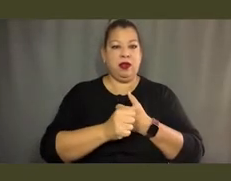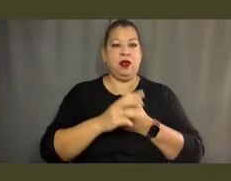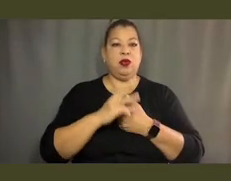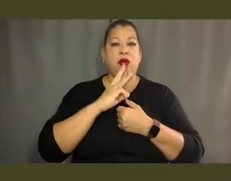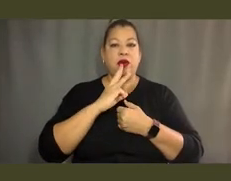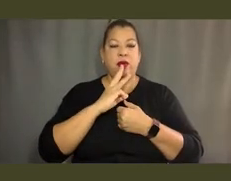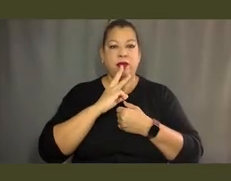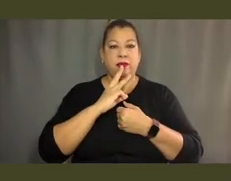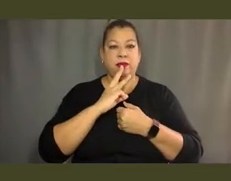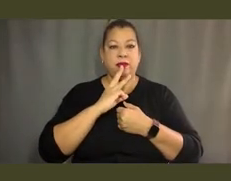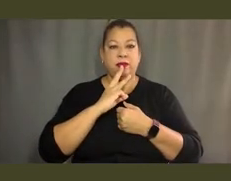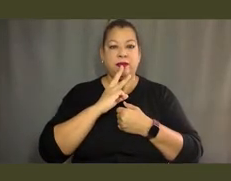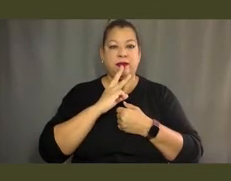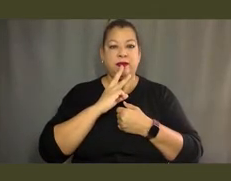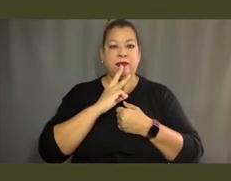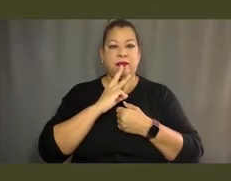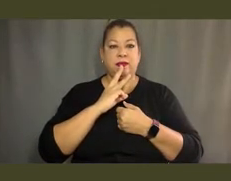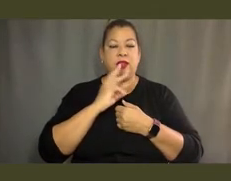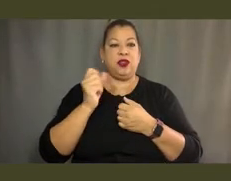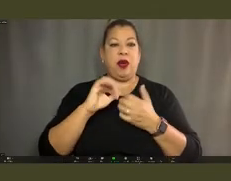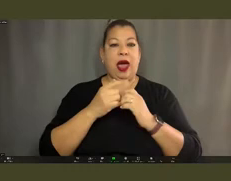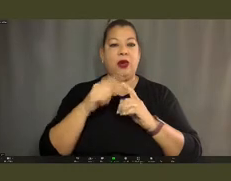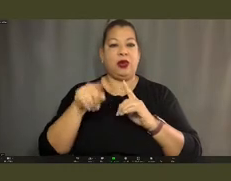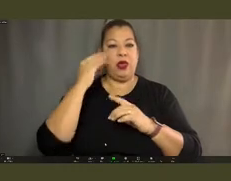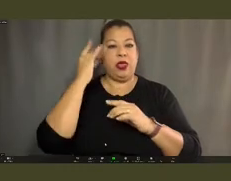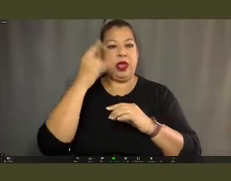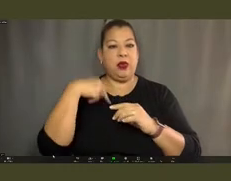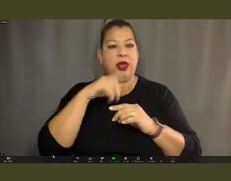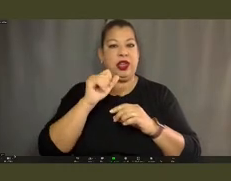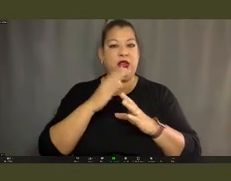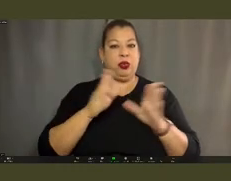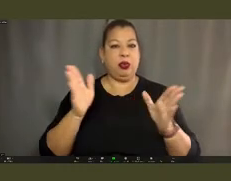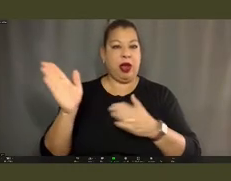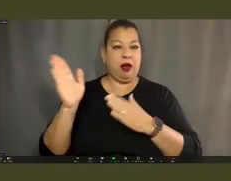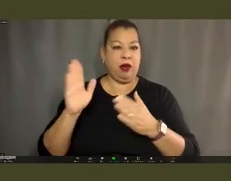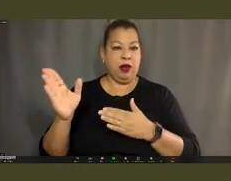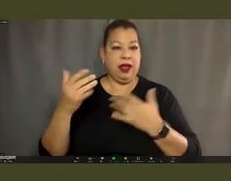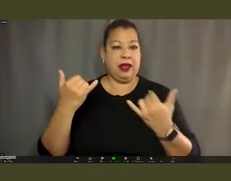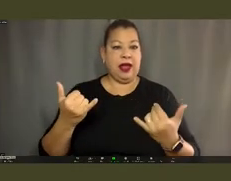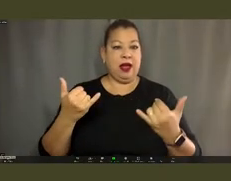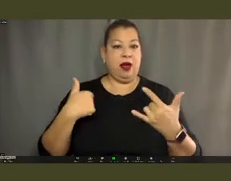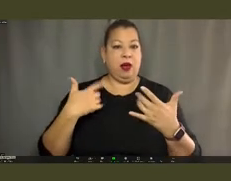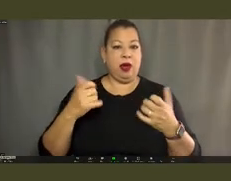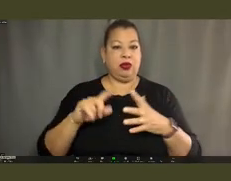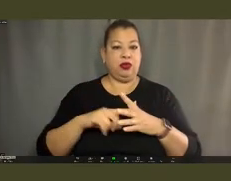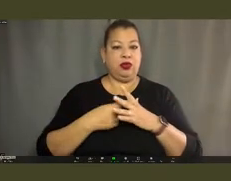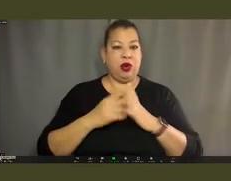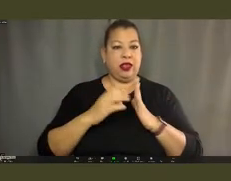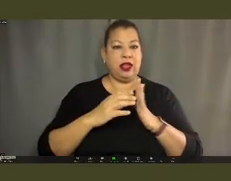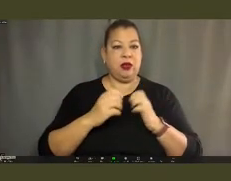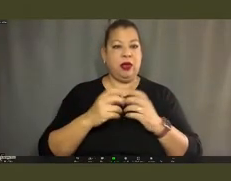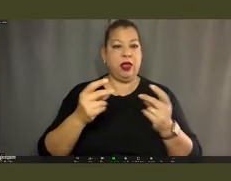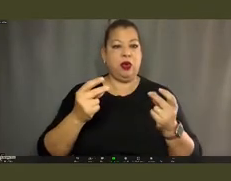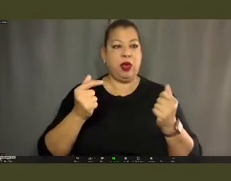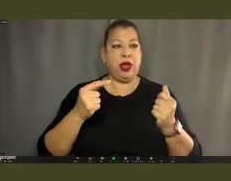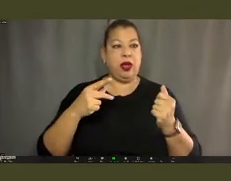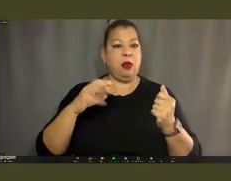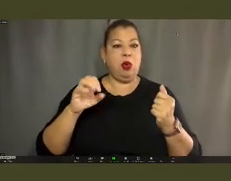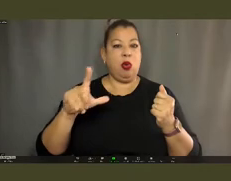world. So how do you think we need to prepare? And now I would like to start this section with a quick poll and asking